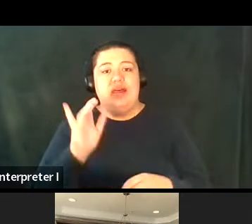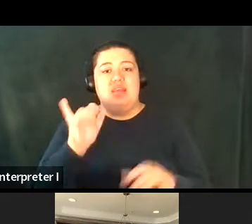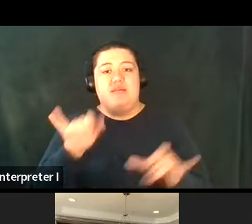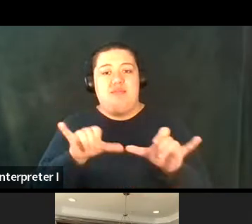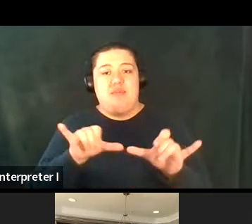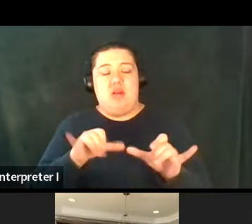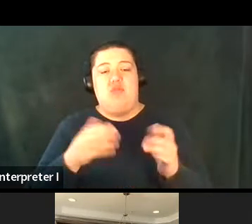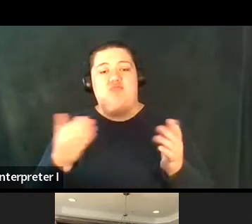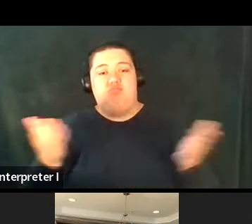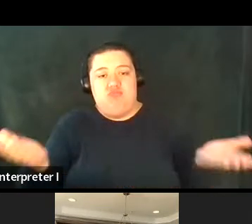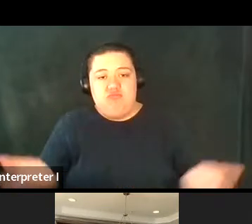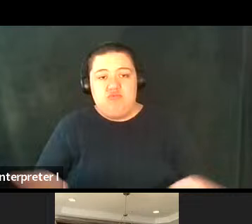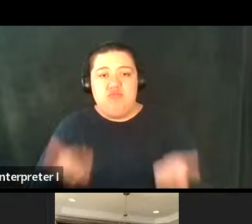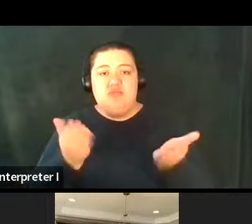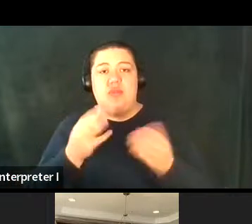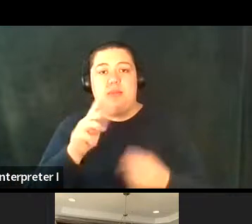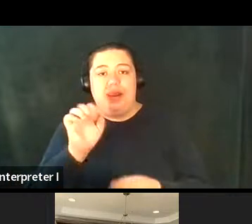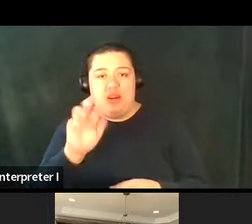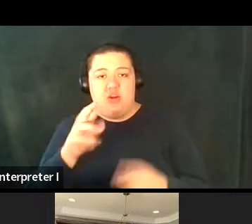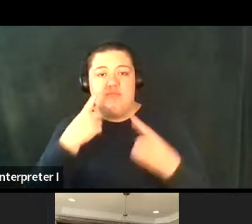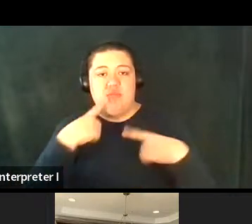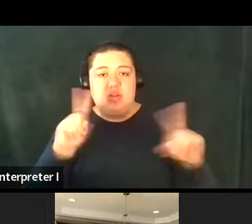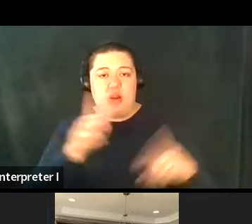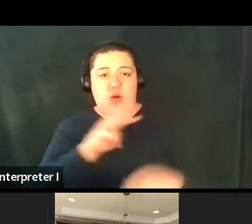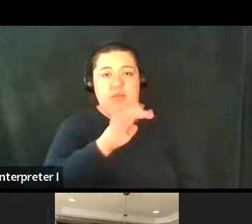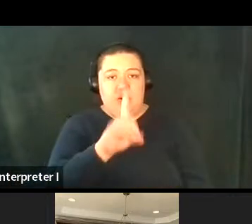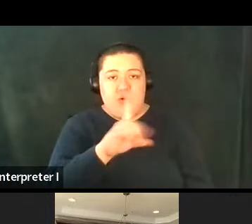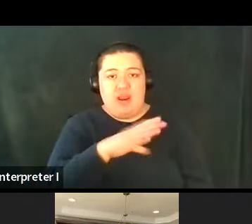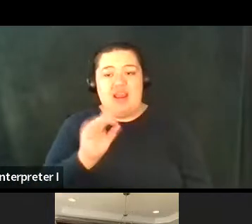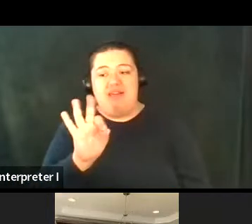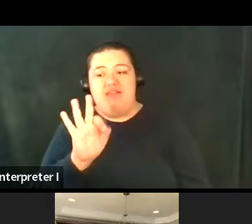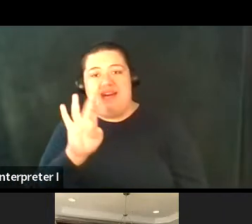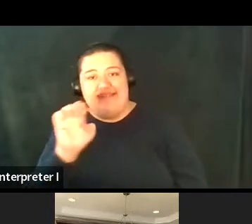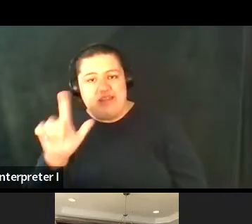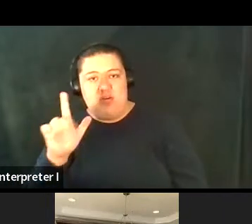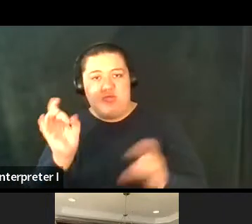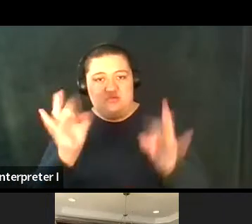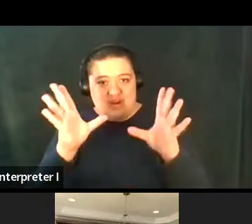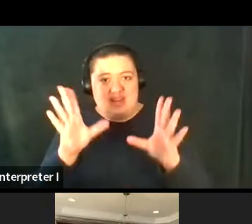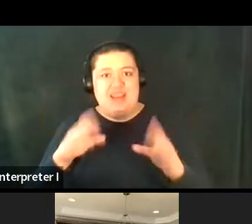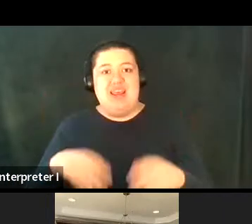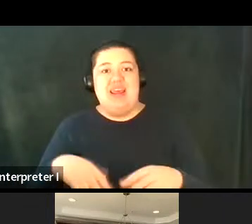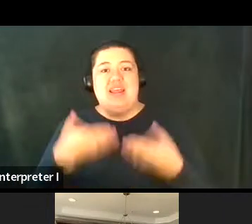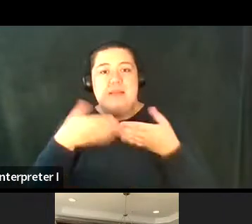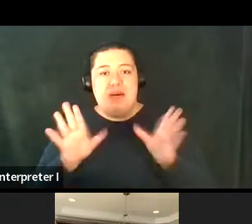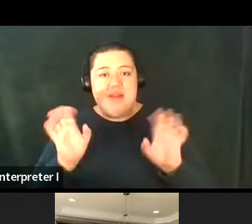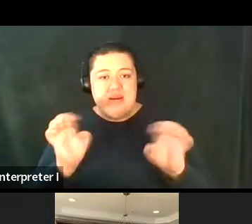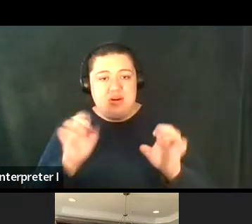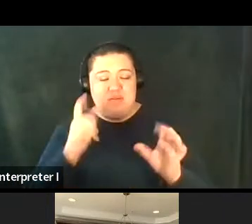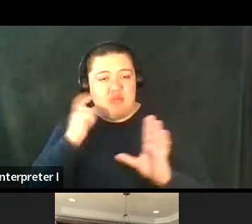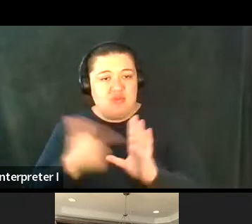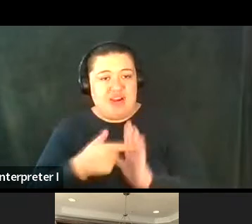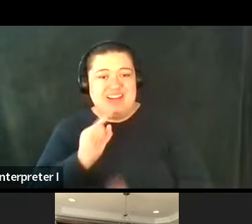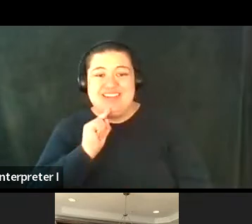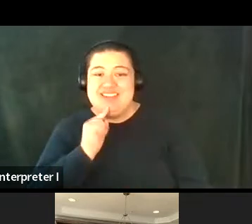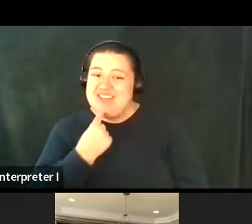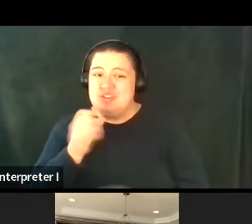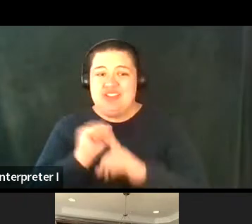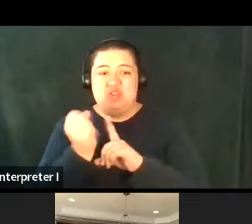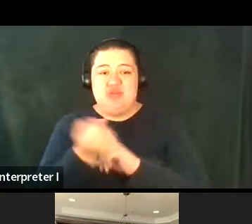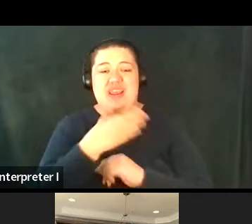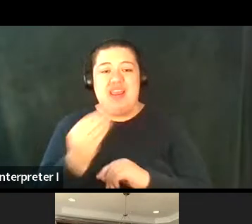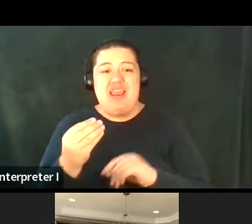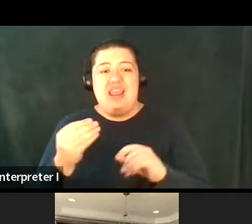to declare the opioid and fentanyl crisis in the district as a public health emergency, recognizing the seriousness of the situation and committing